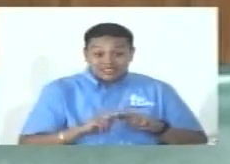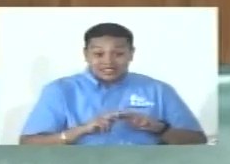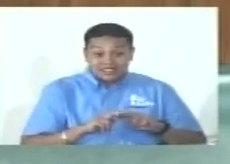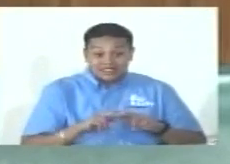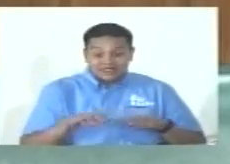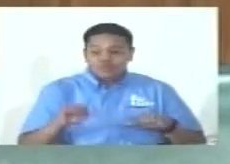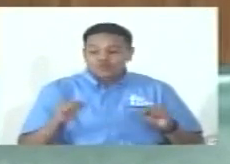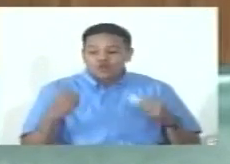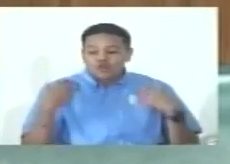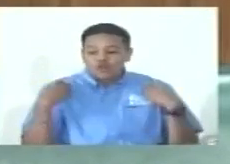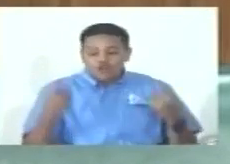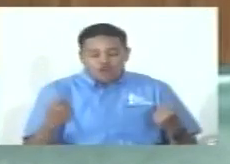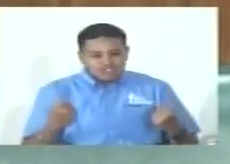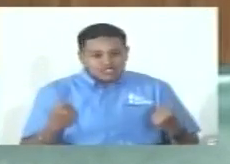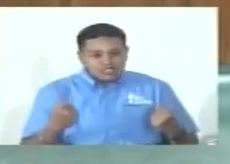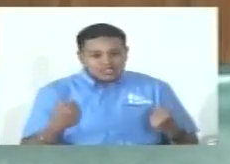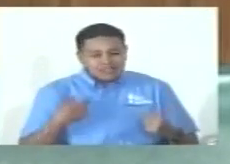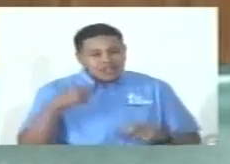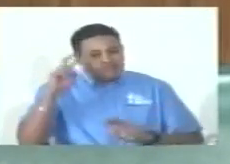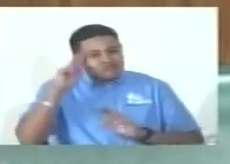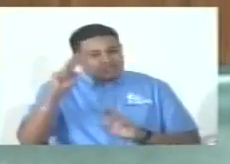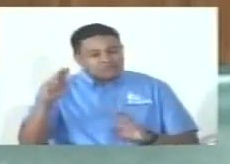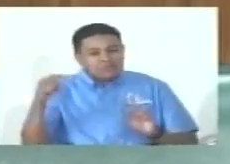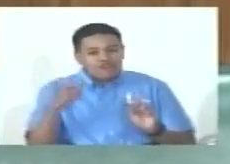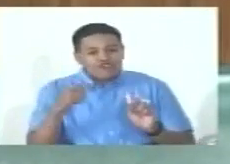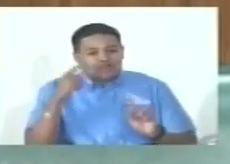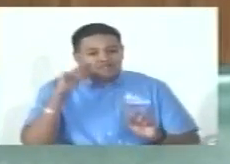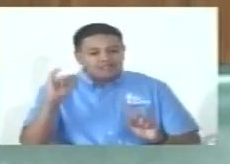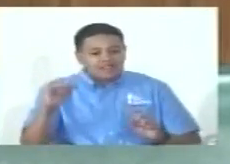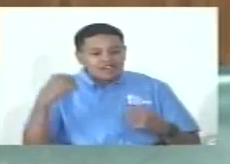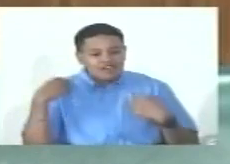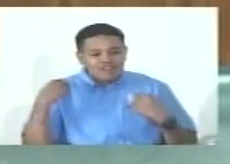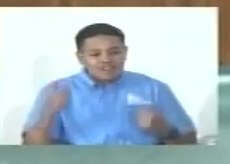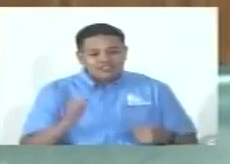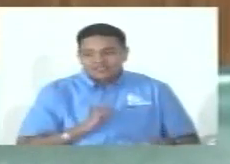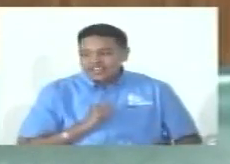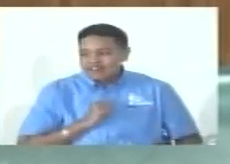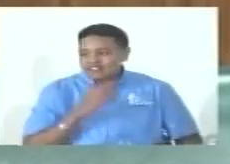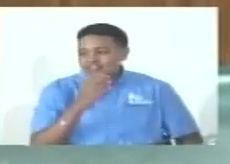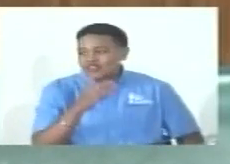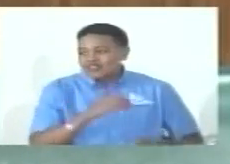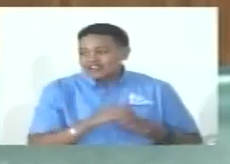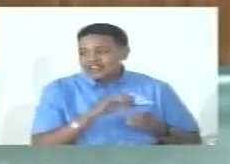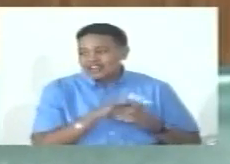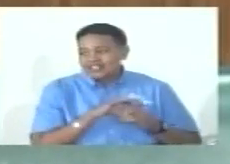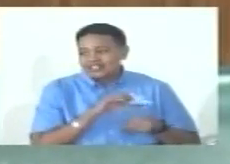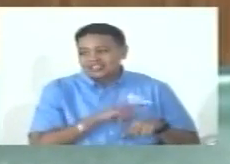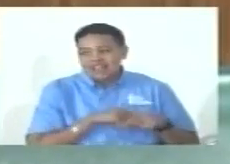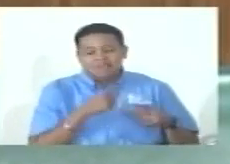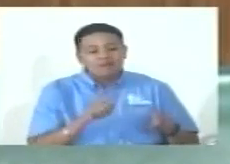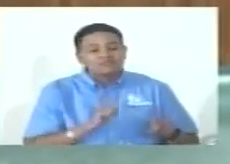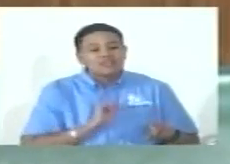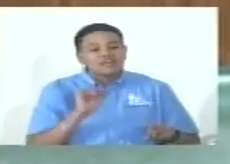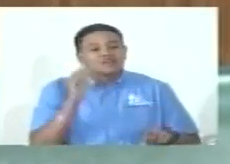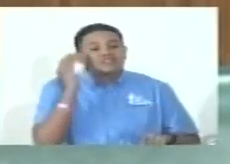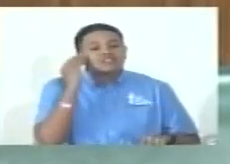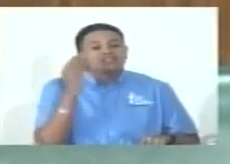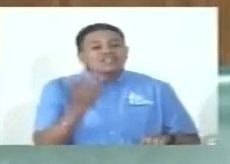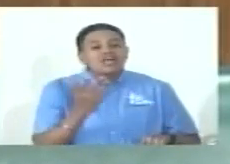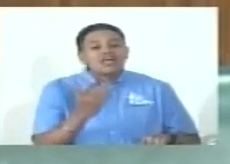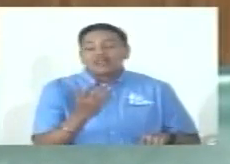courage. And I respect her for that courage. I was down there at the by-election, and I could tell you from morning